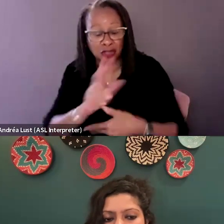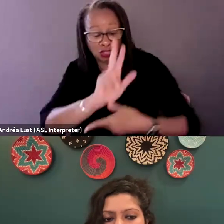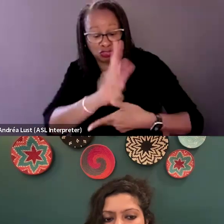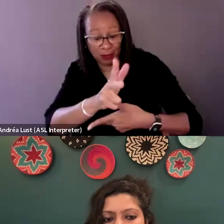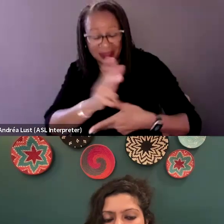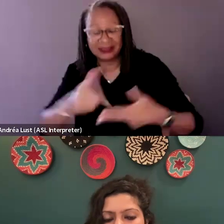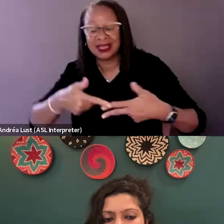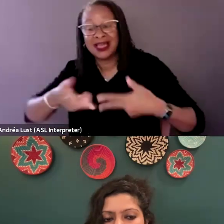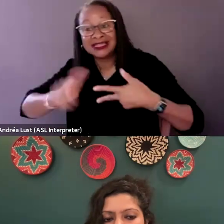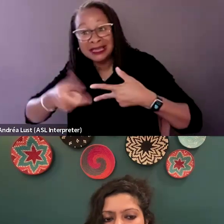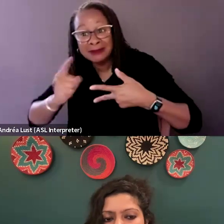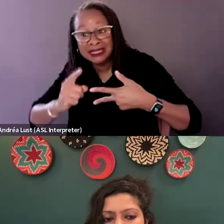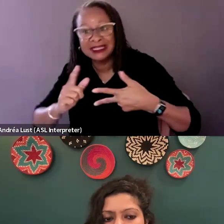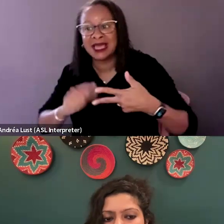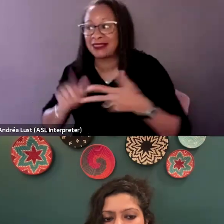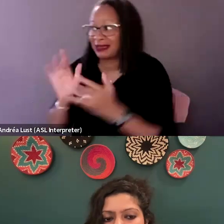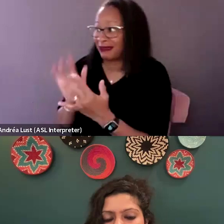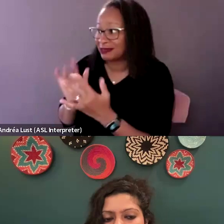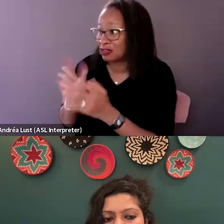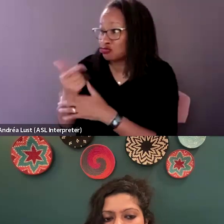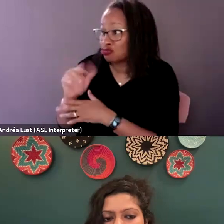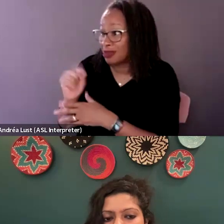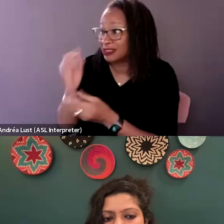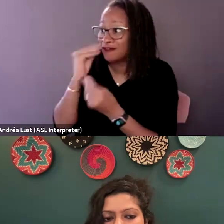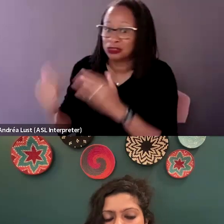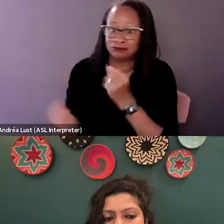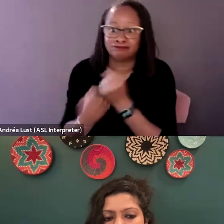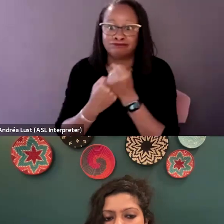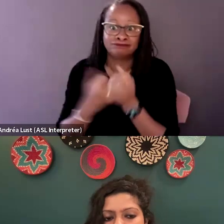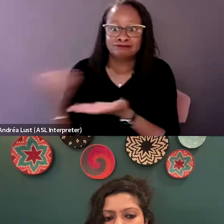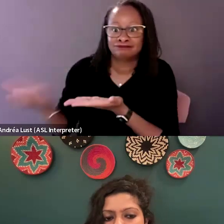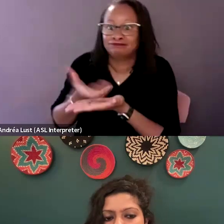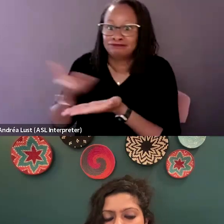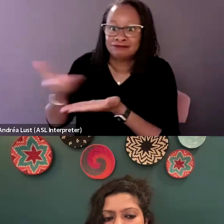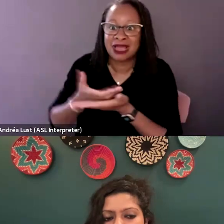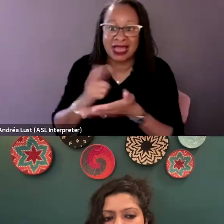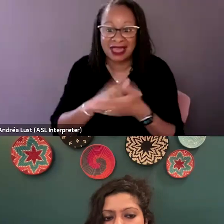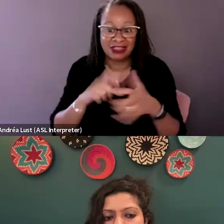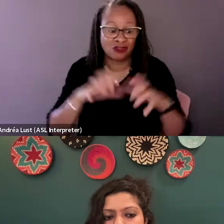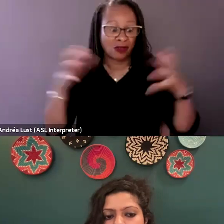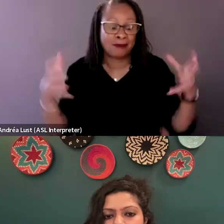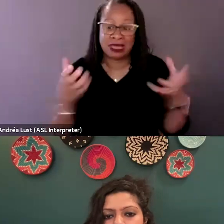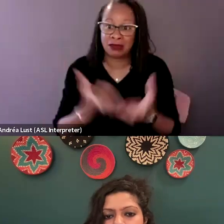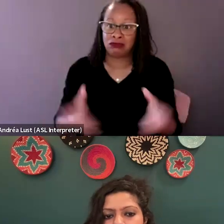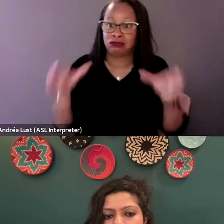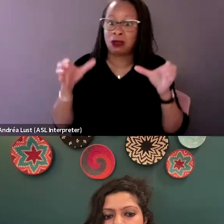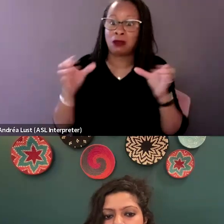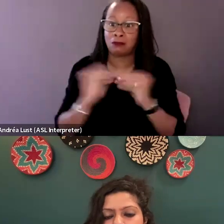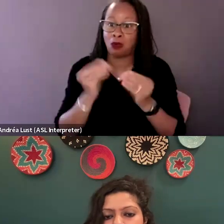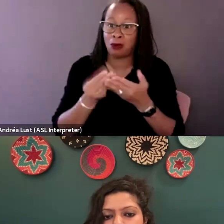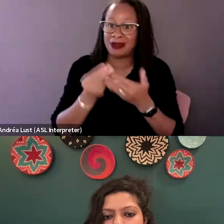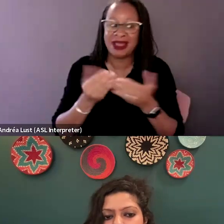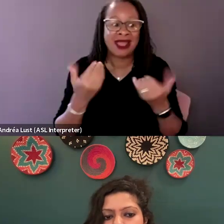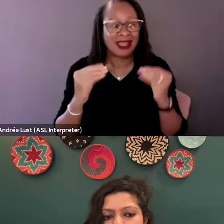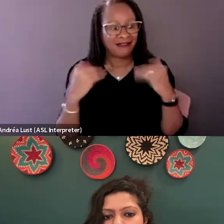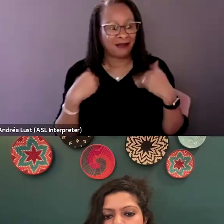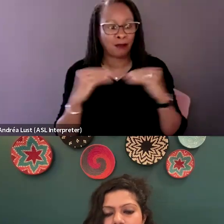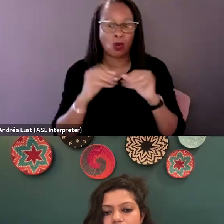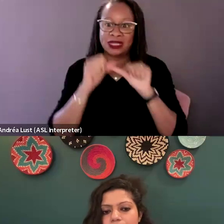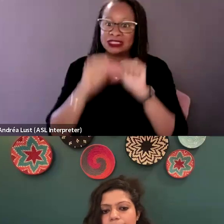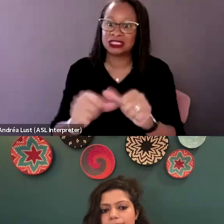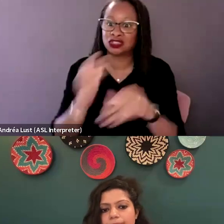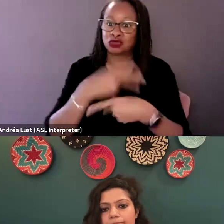of it could also be about that, but is as attendant to questions of aesthetics and form and character.